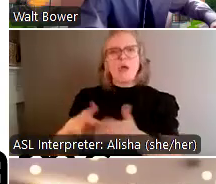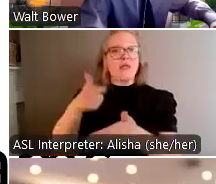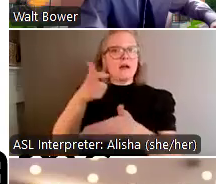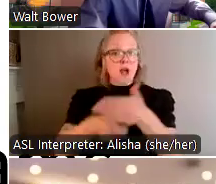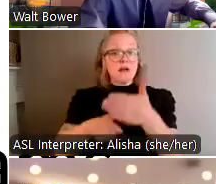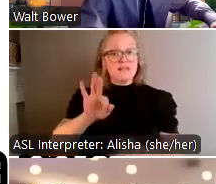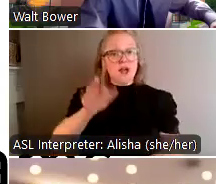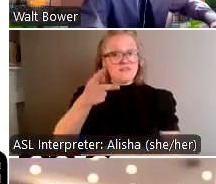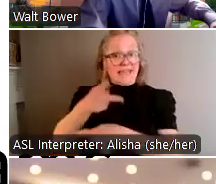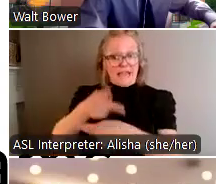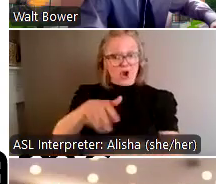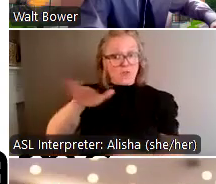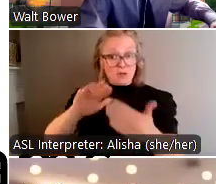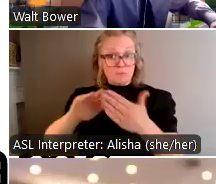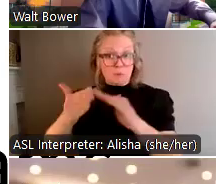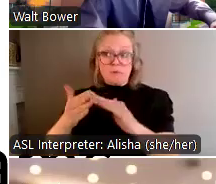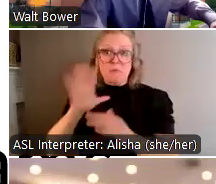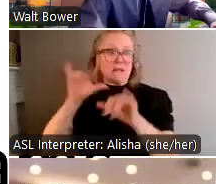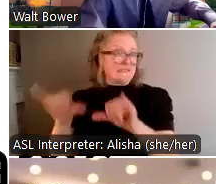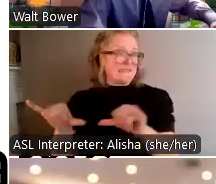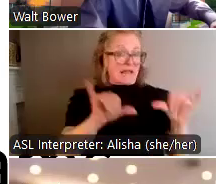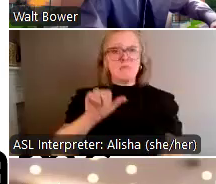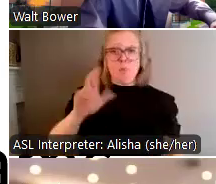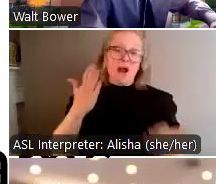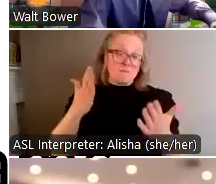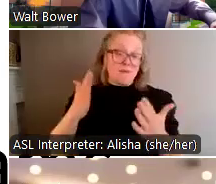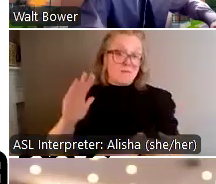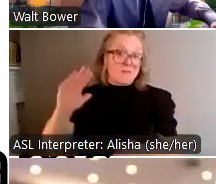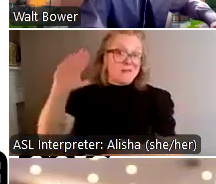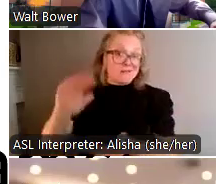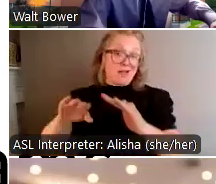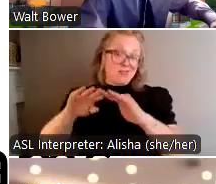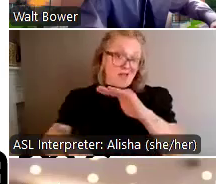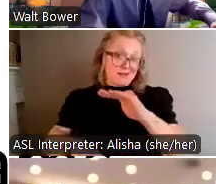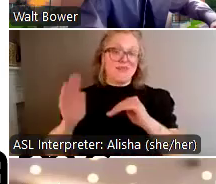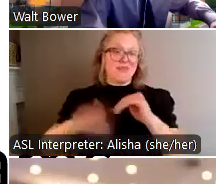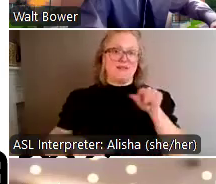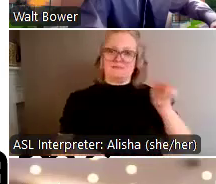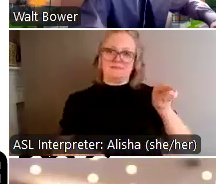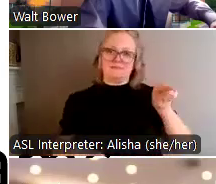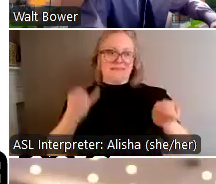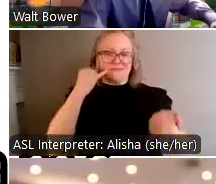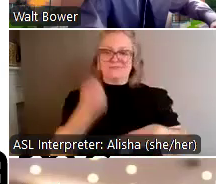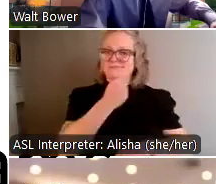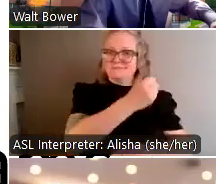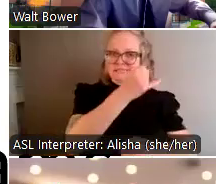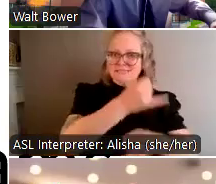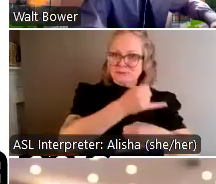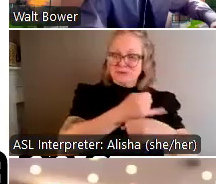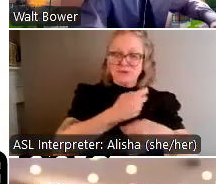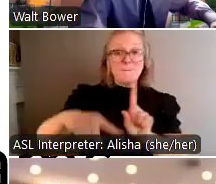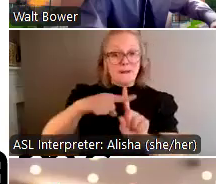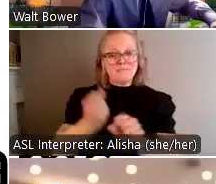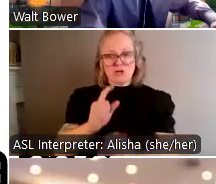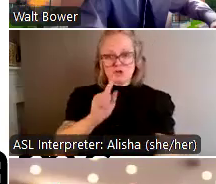equal to or less than the cost of institutional care. And then we also have to assure that the quality